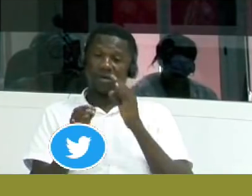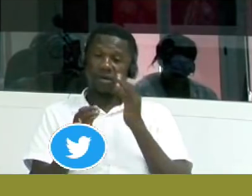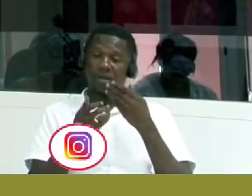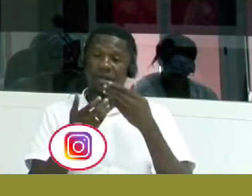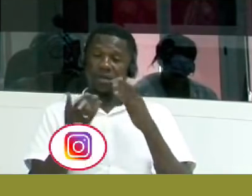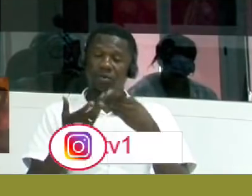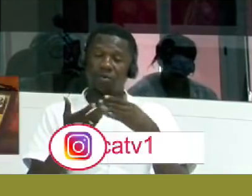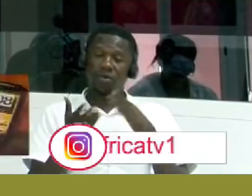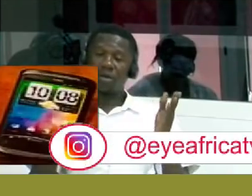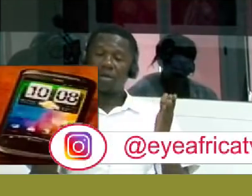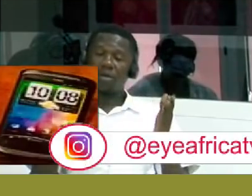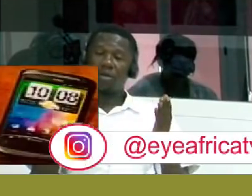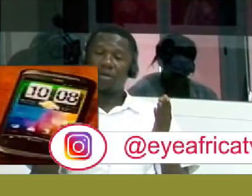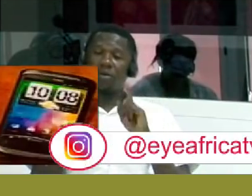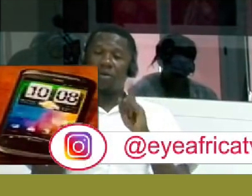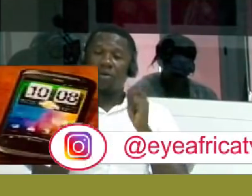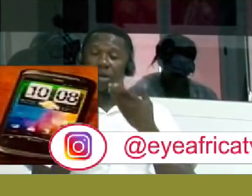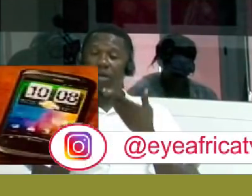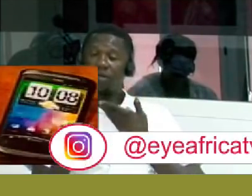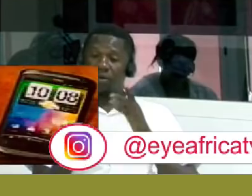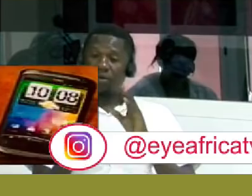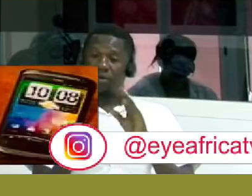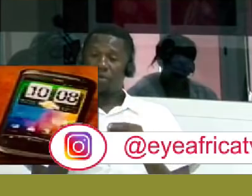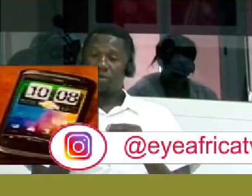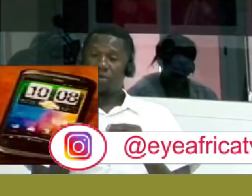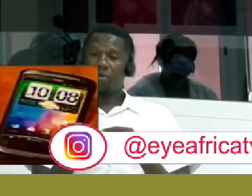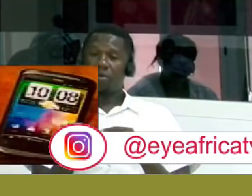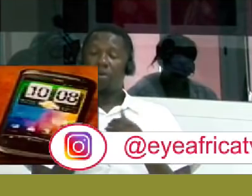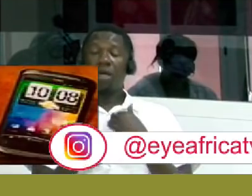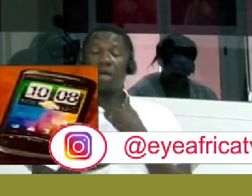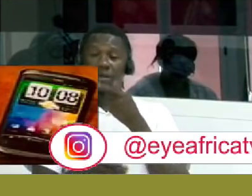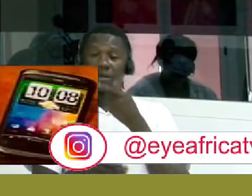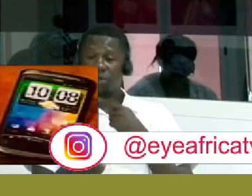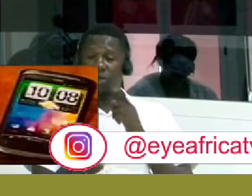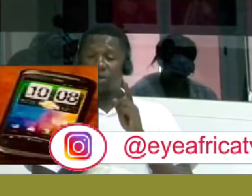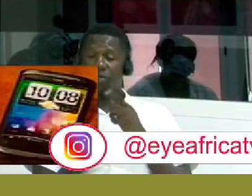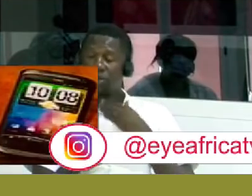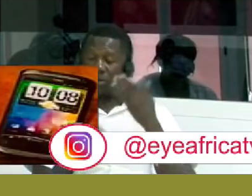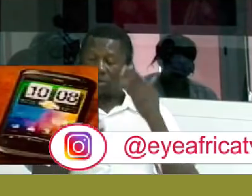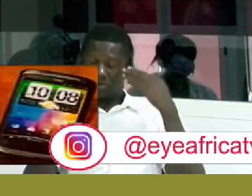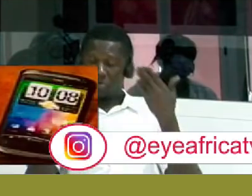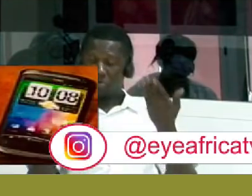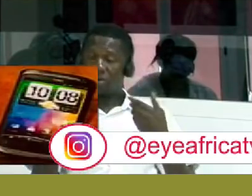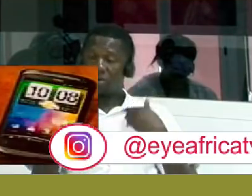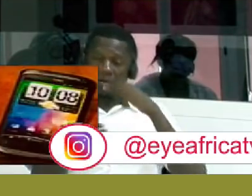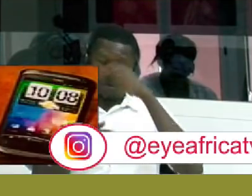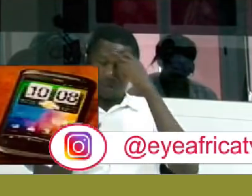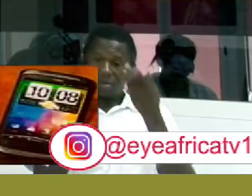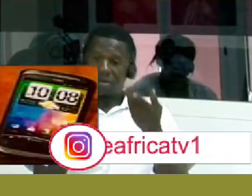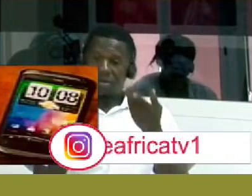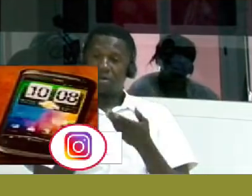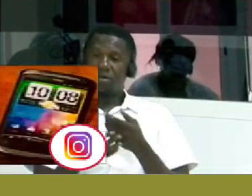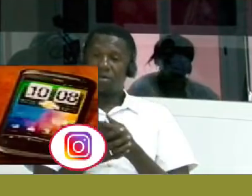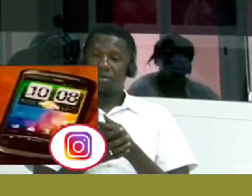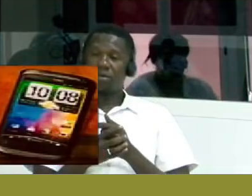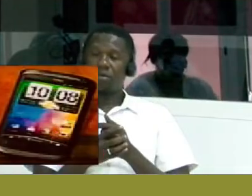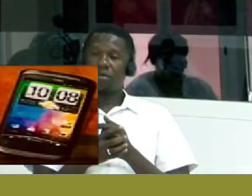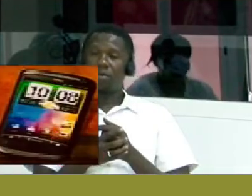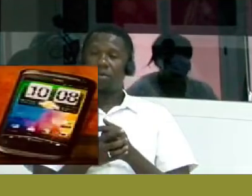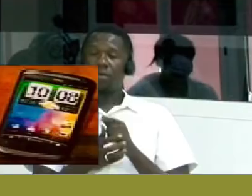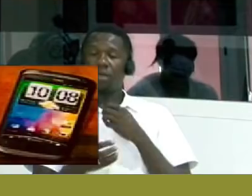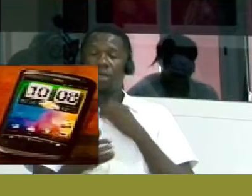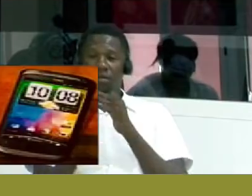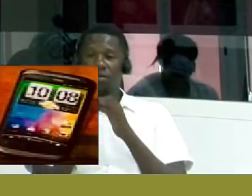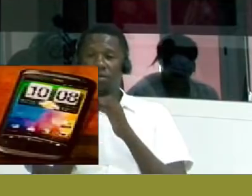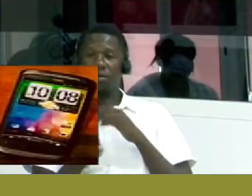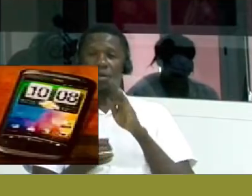done? I said, you are asking me? Me, I'm no longer in the service, you're asking me. And then I said to him, but something, you've been to Mecca twice, man, and